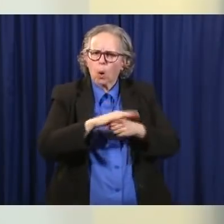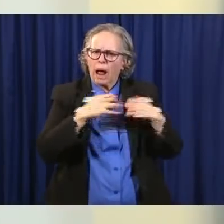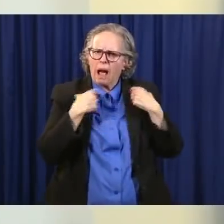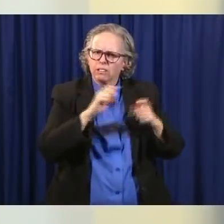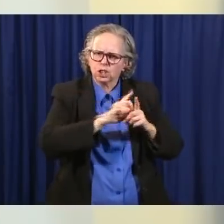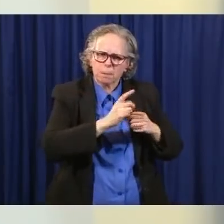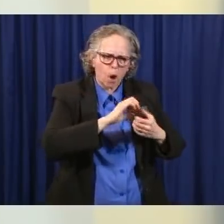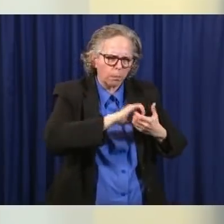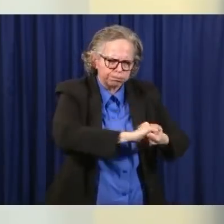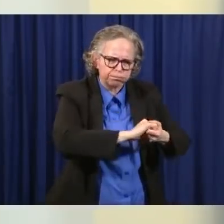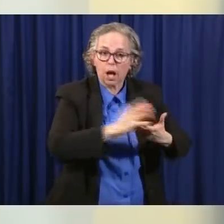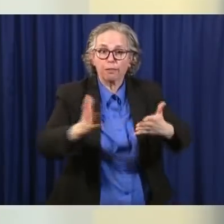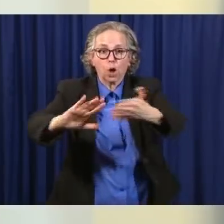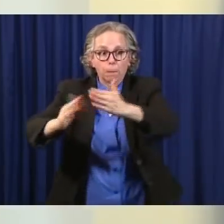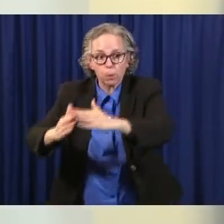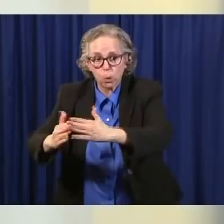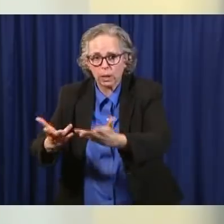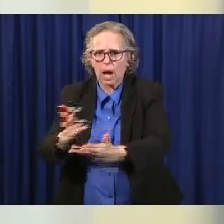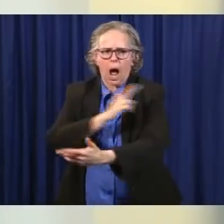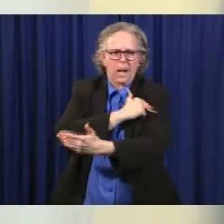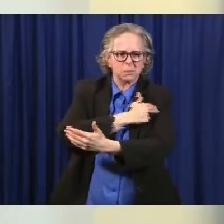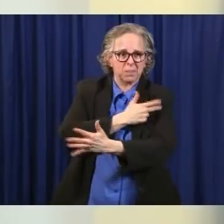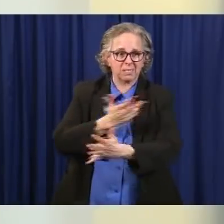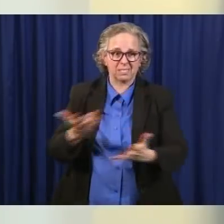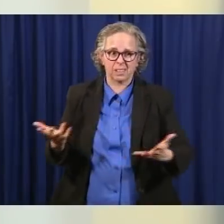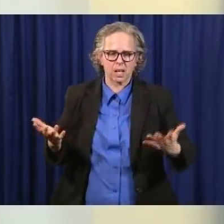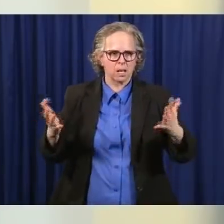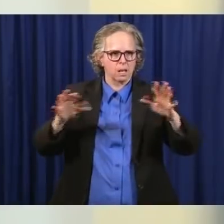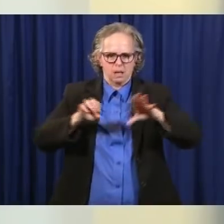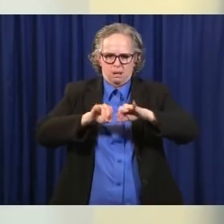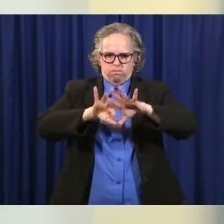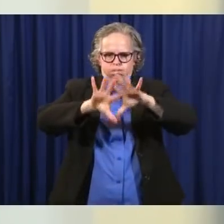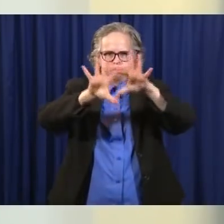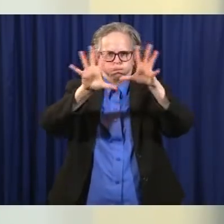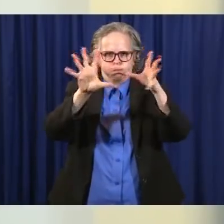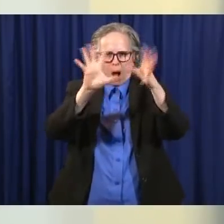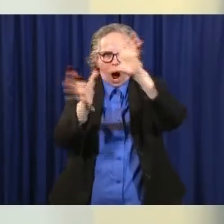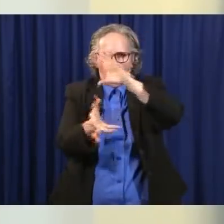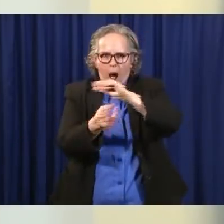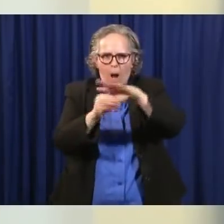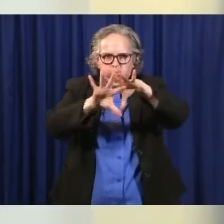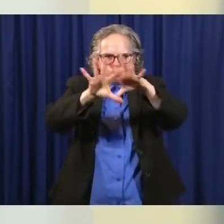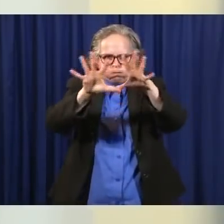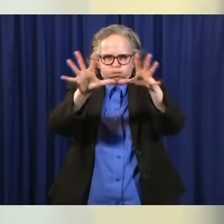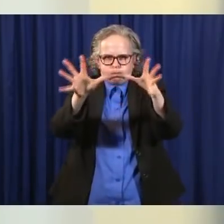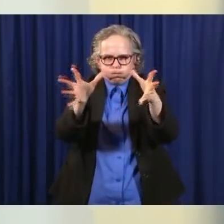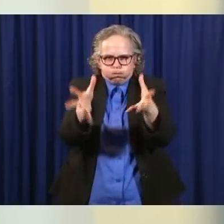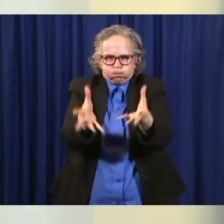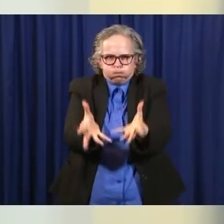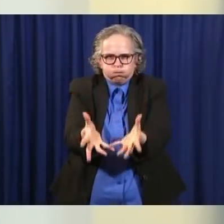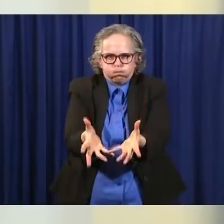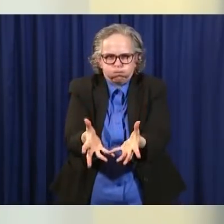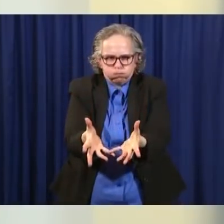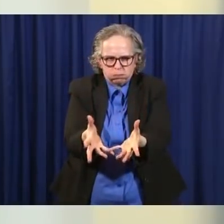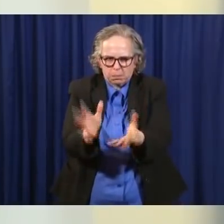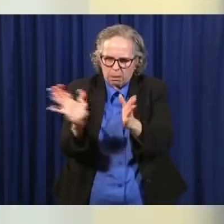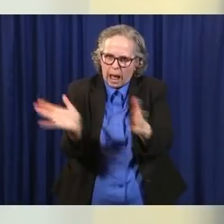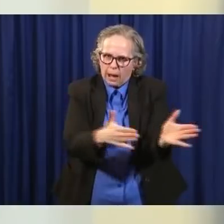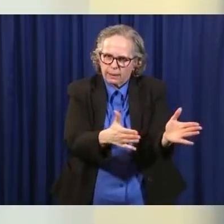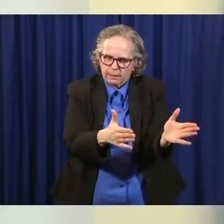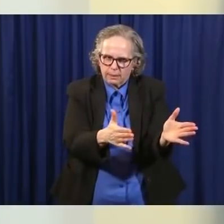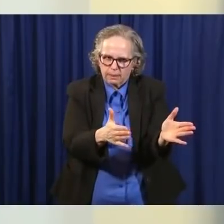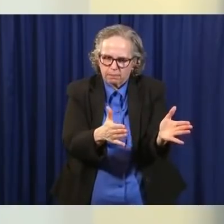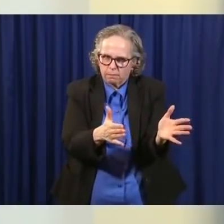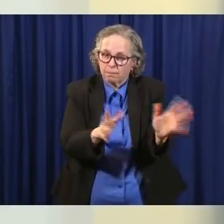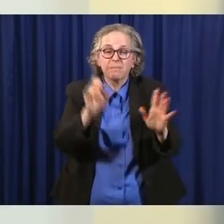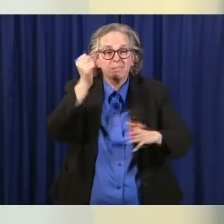it is a very comprehensive plan. As I mentioned earlier, testing in one point of time